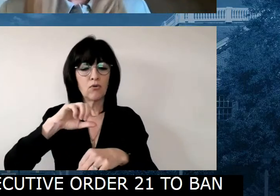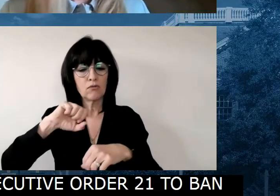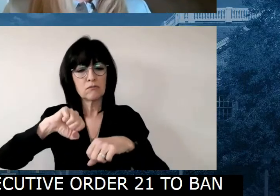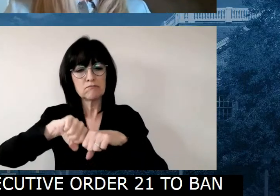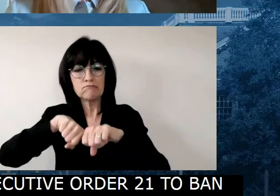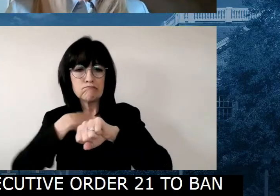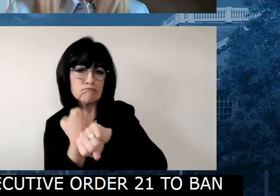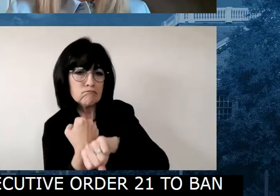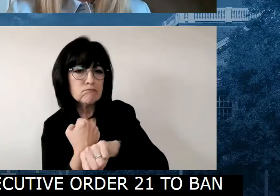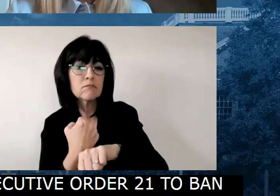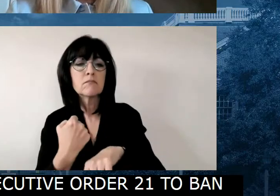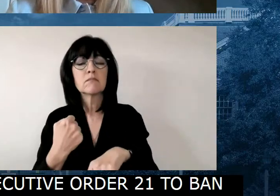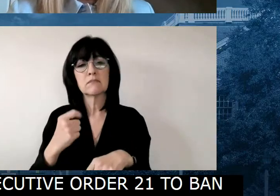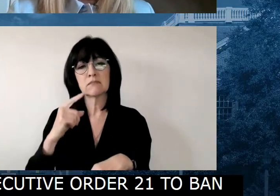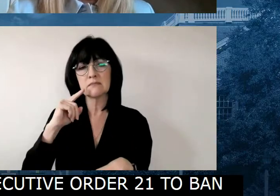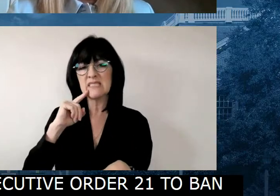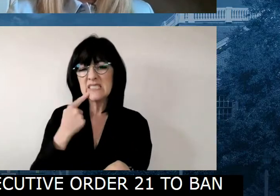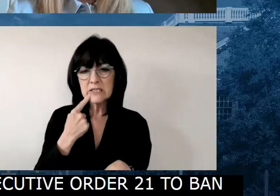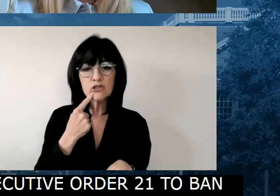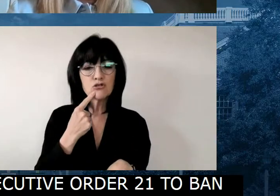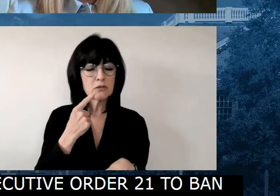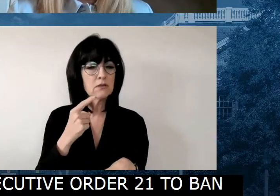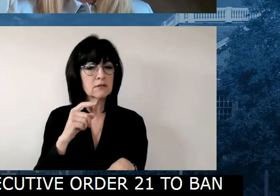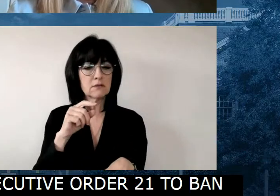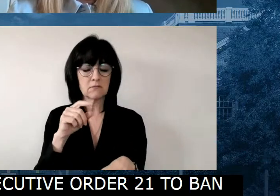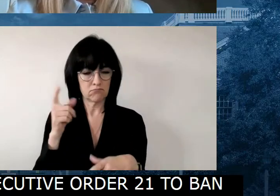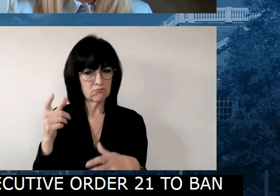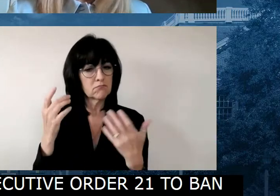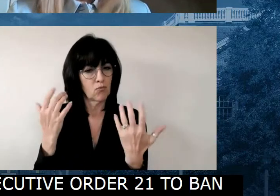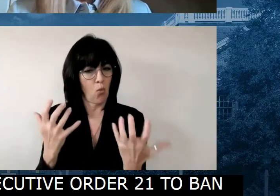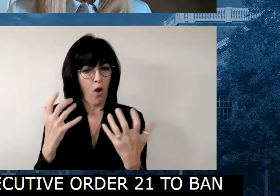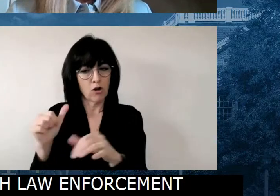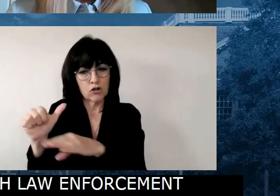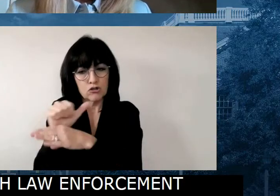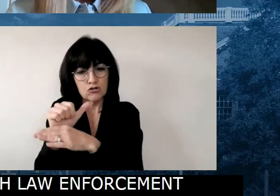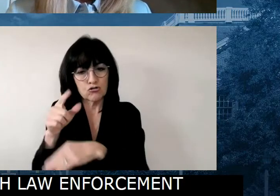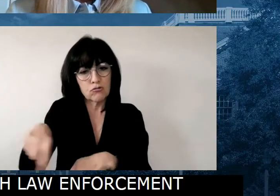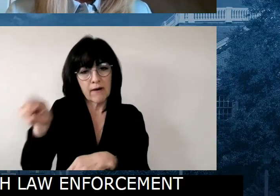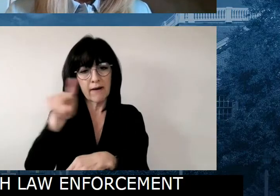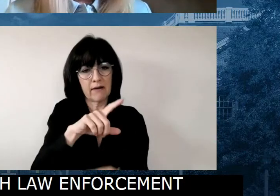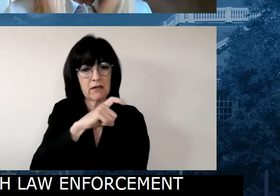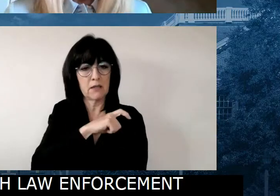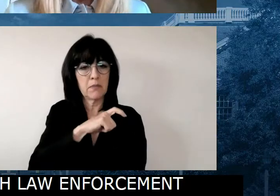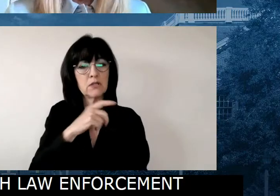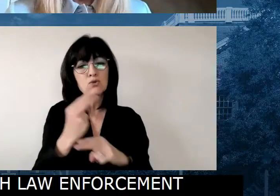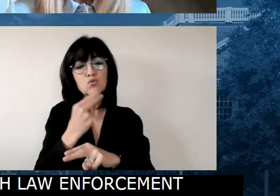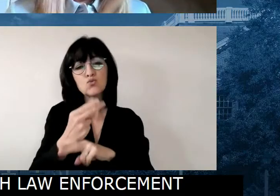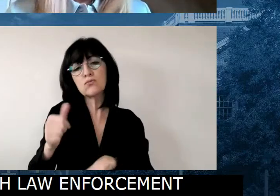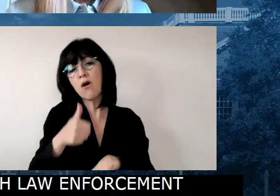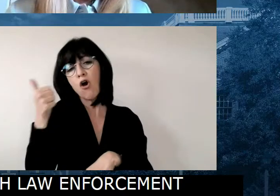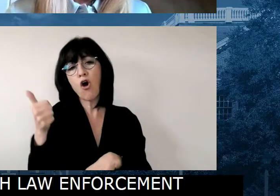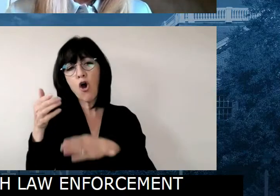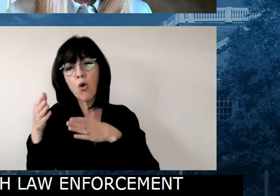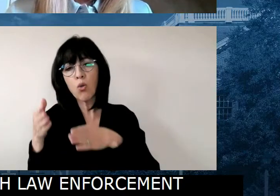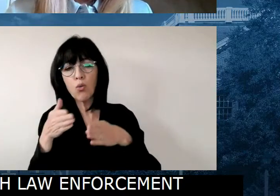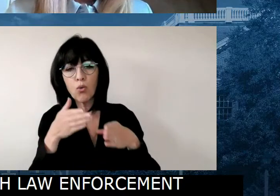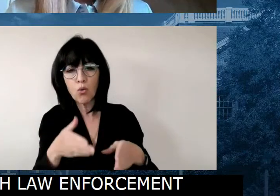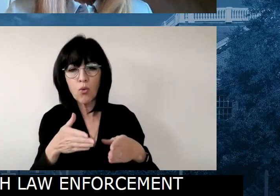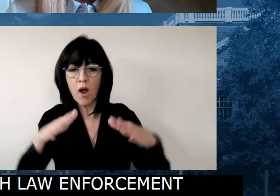increase de-escalation training, to advance transparency of use of